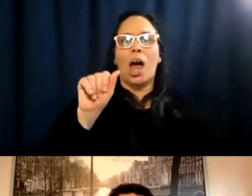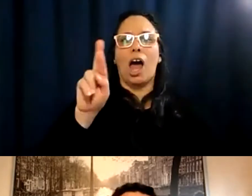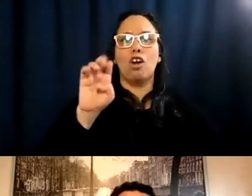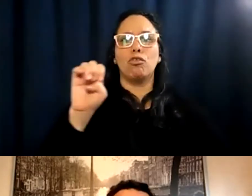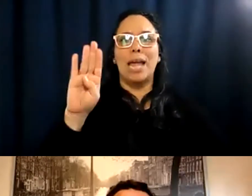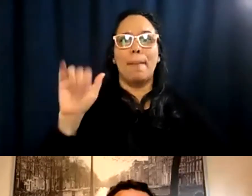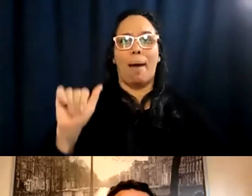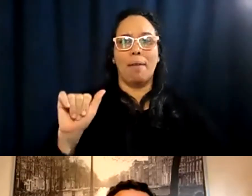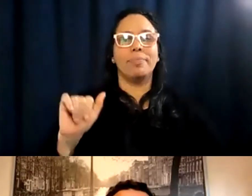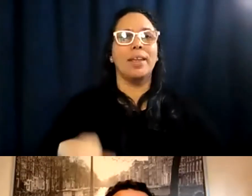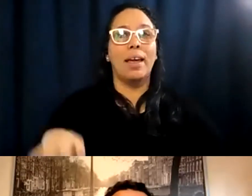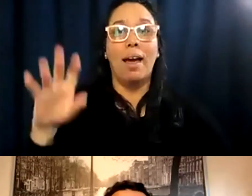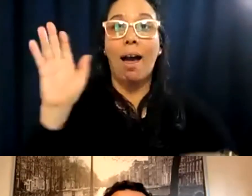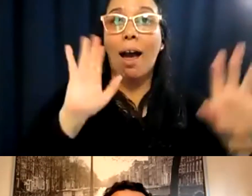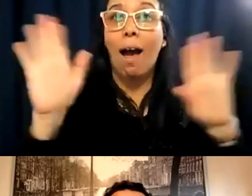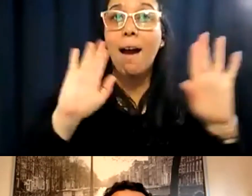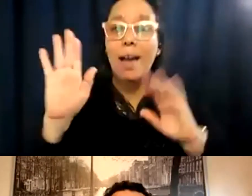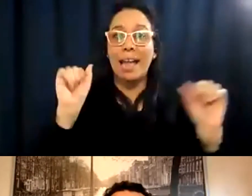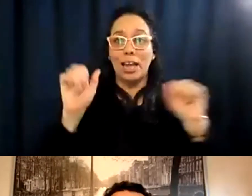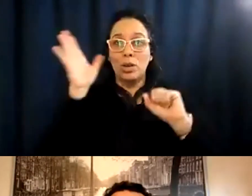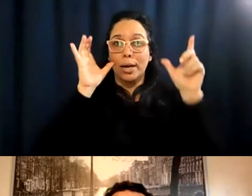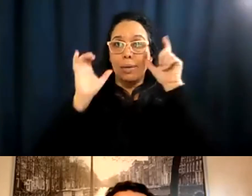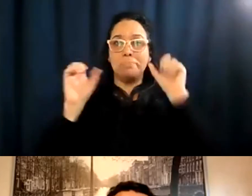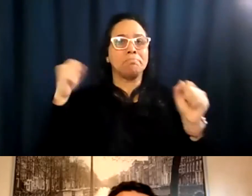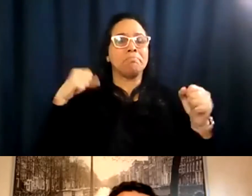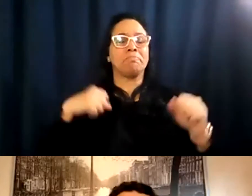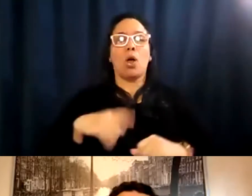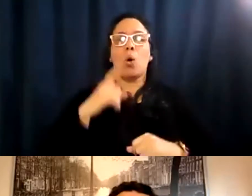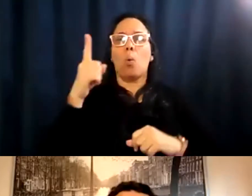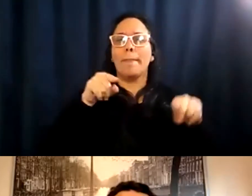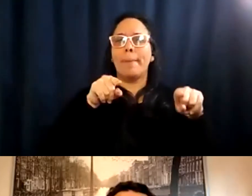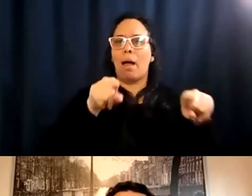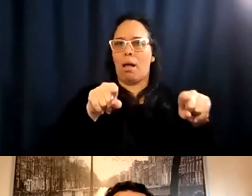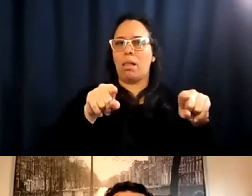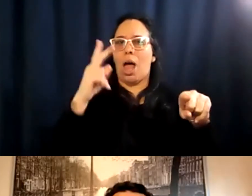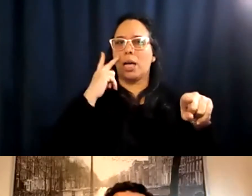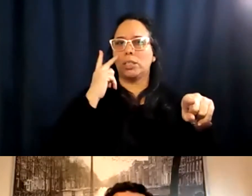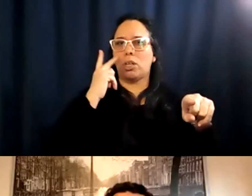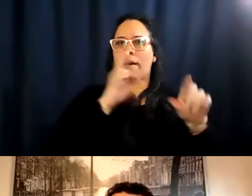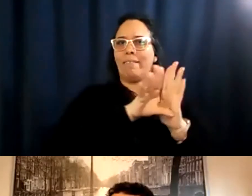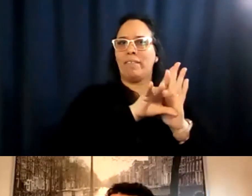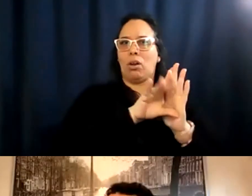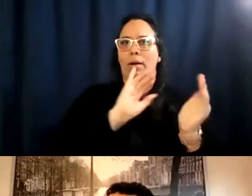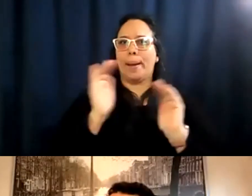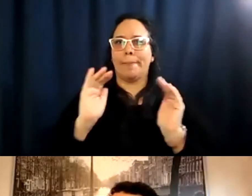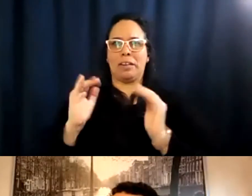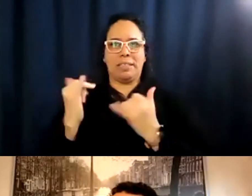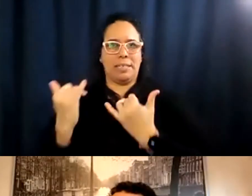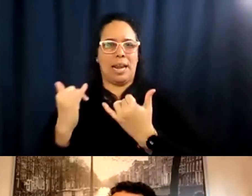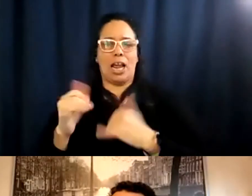Yeah. So I definitely think one of the parallels that I saw was just when she was talking about